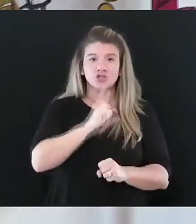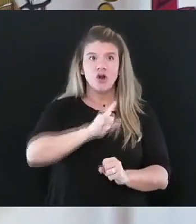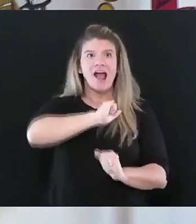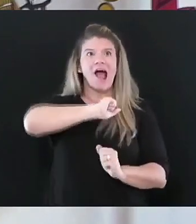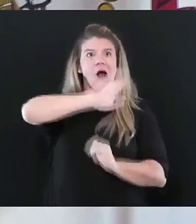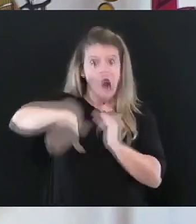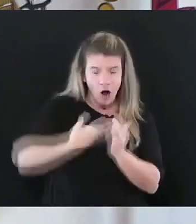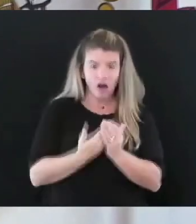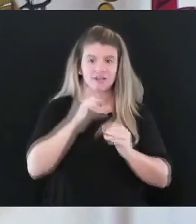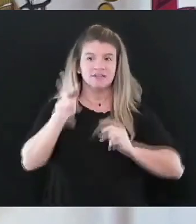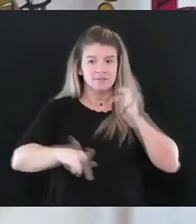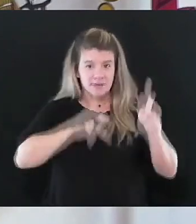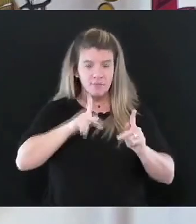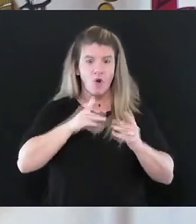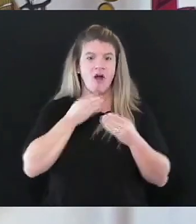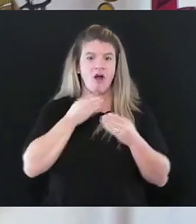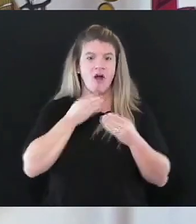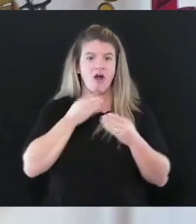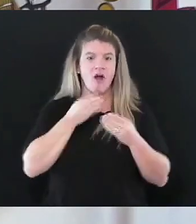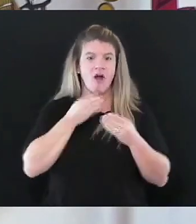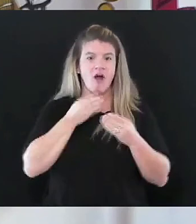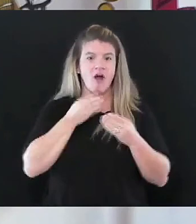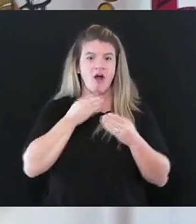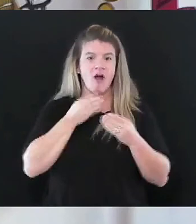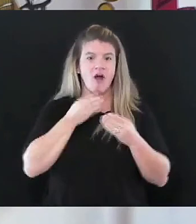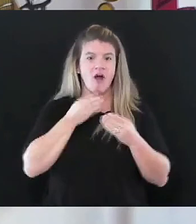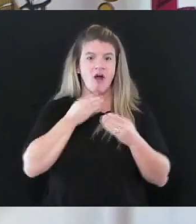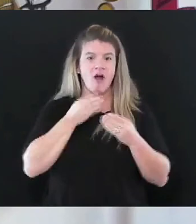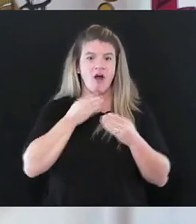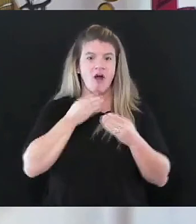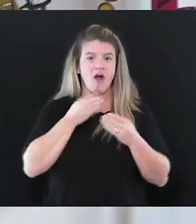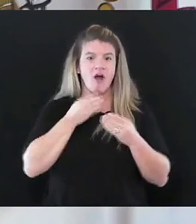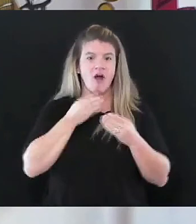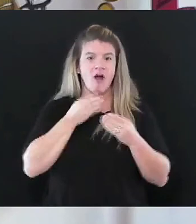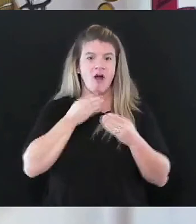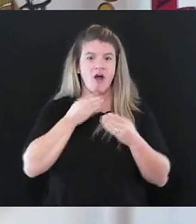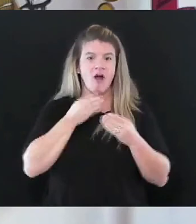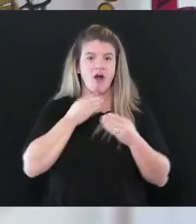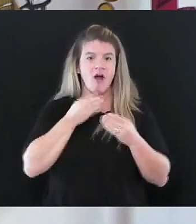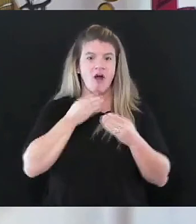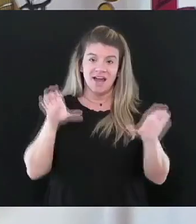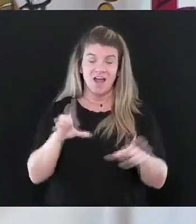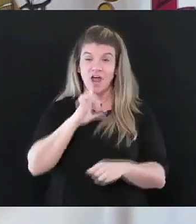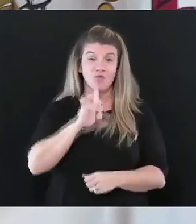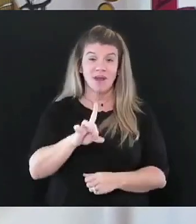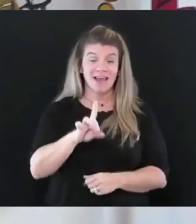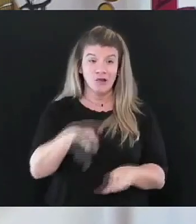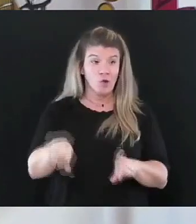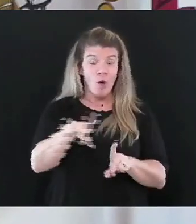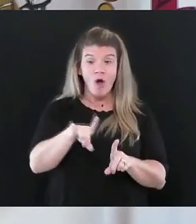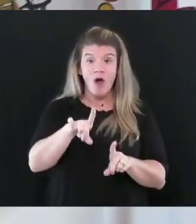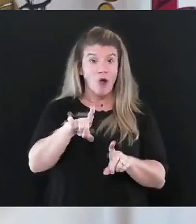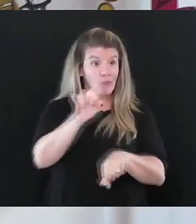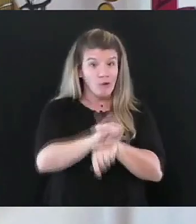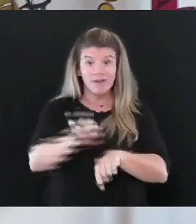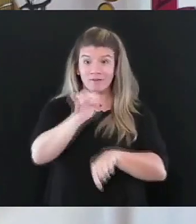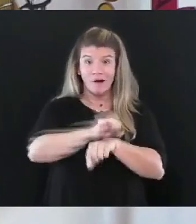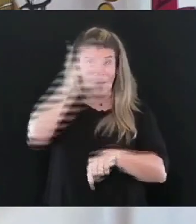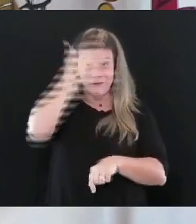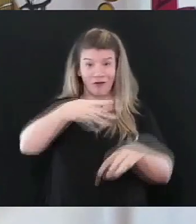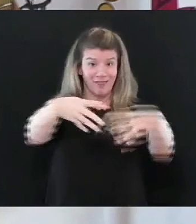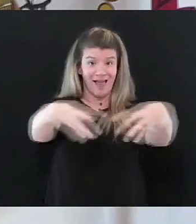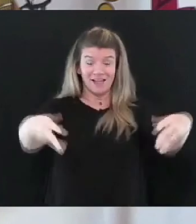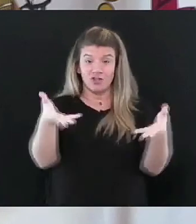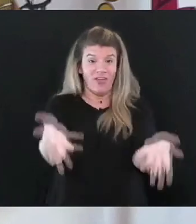and everything, and what an unbelievable service you're doing. And honestly, lines again, are